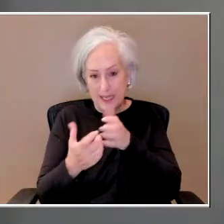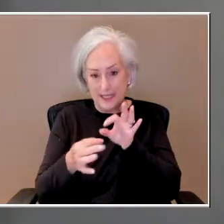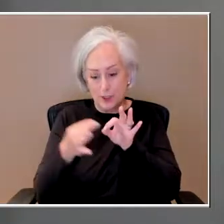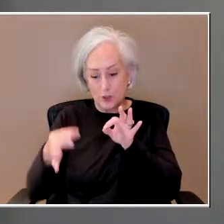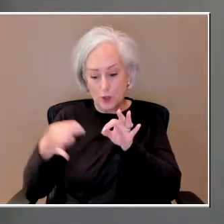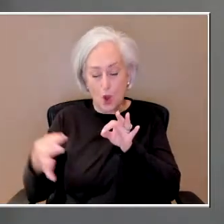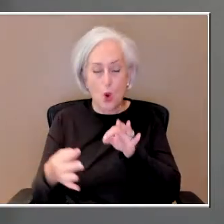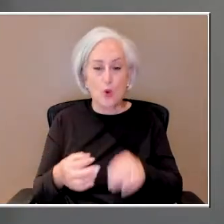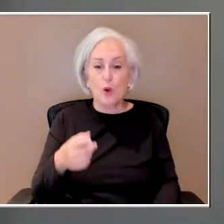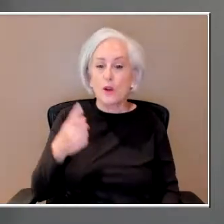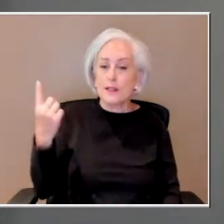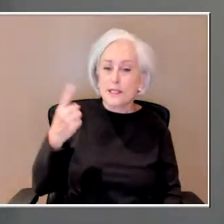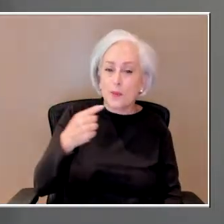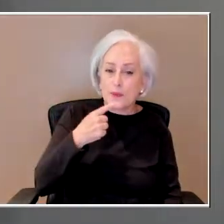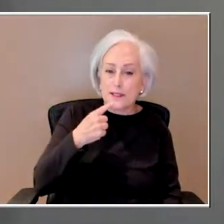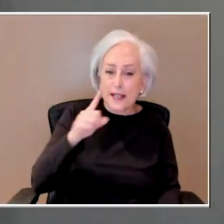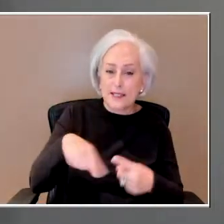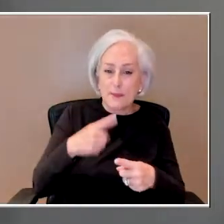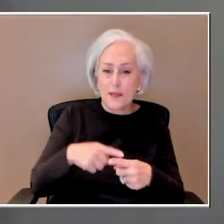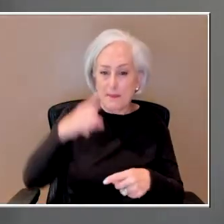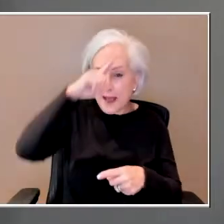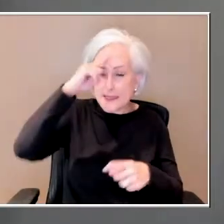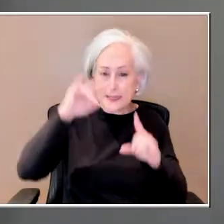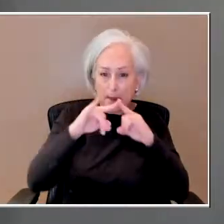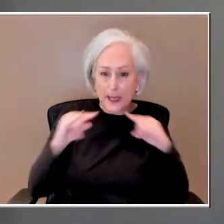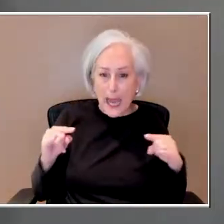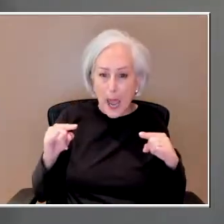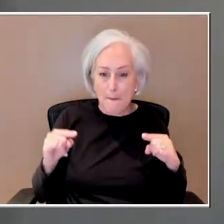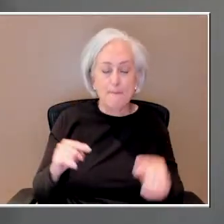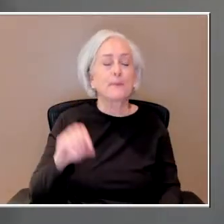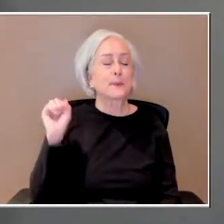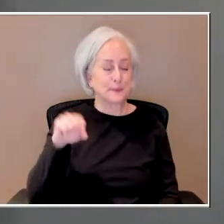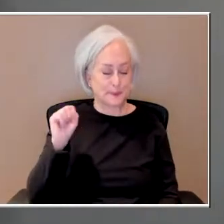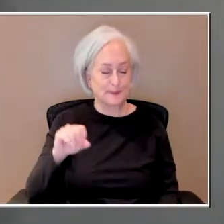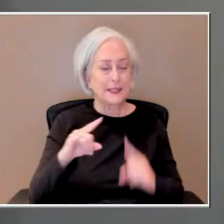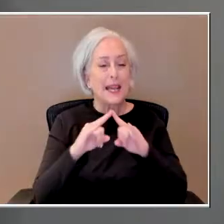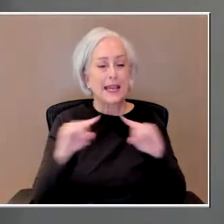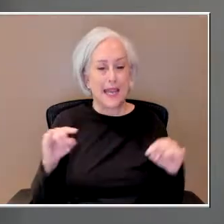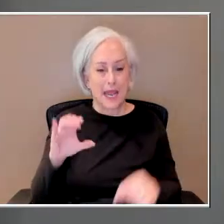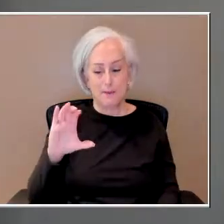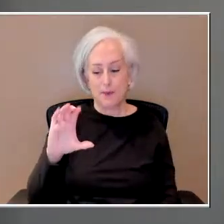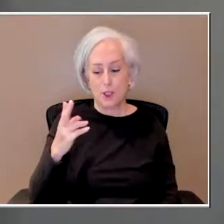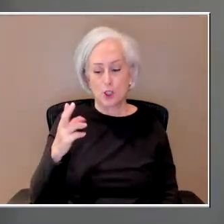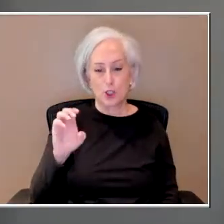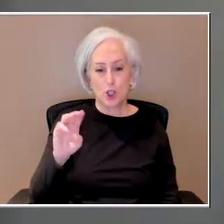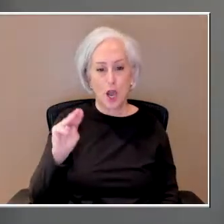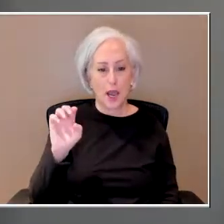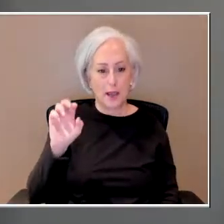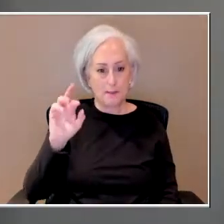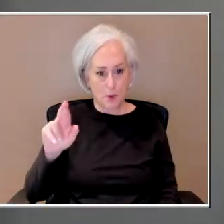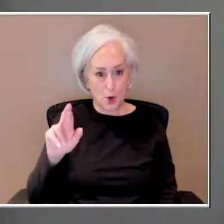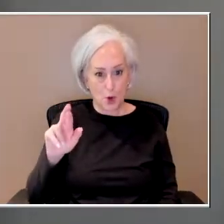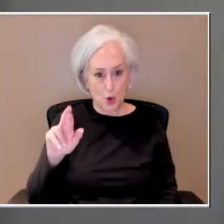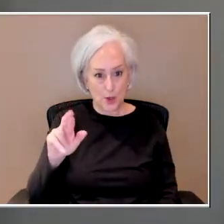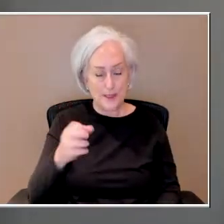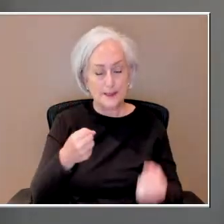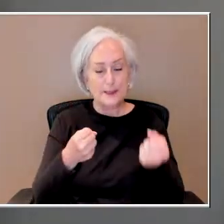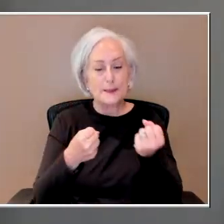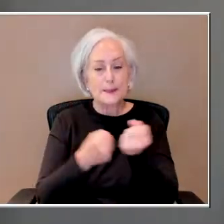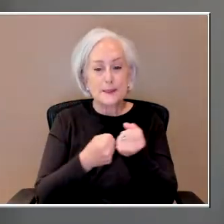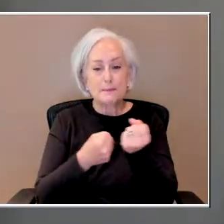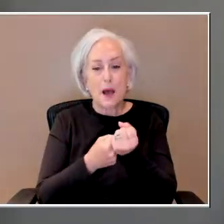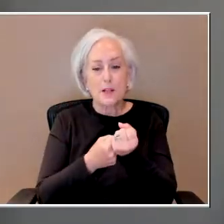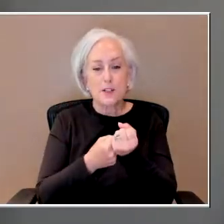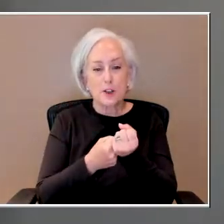Yes. Camp Chimer is a camp sponsored by the National Kidney Foundation, and I believe it's